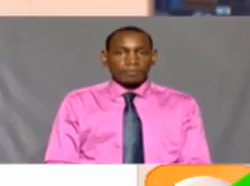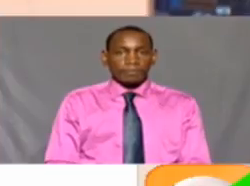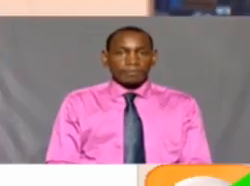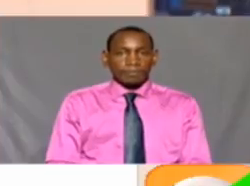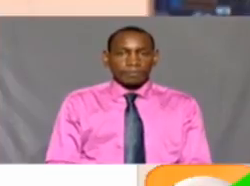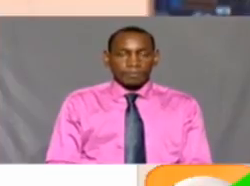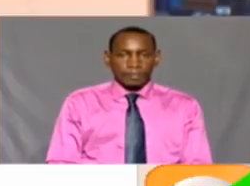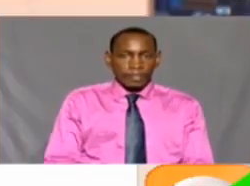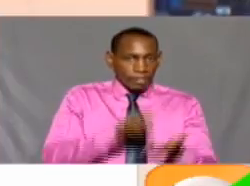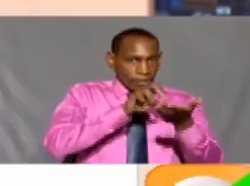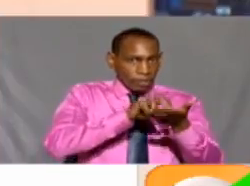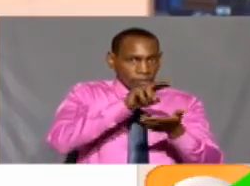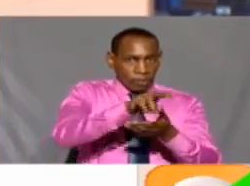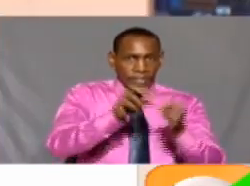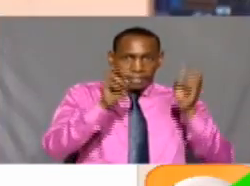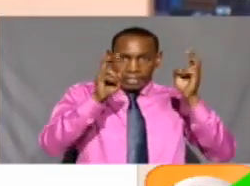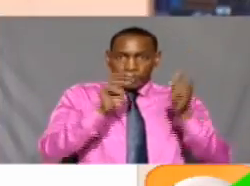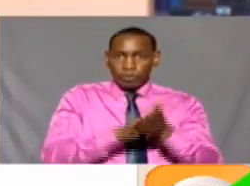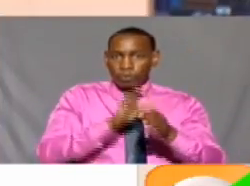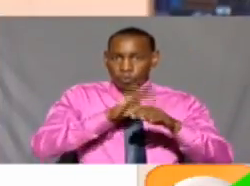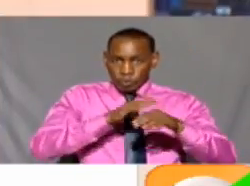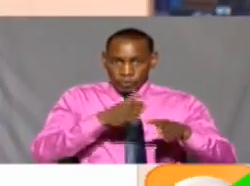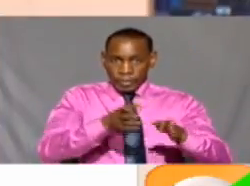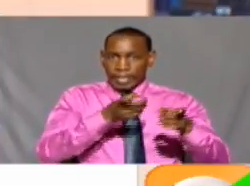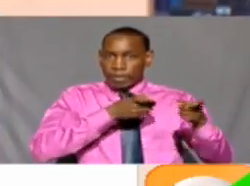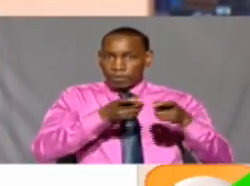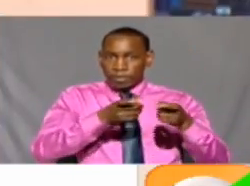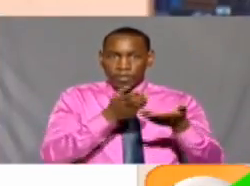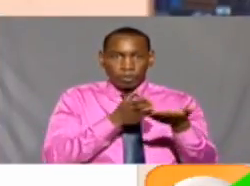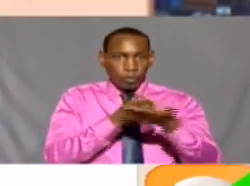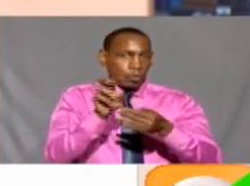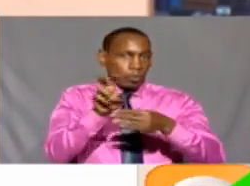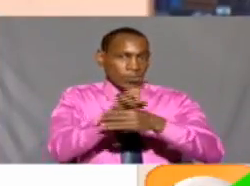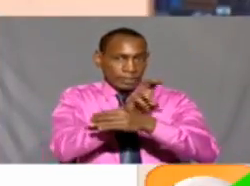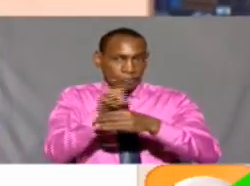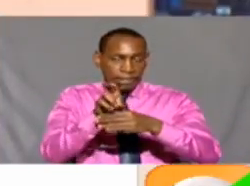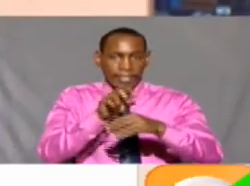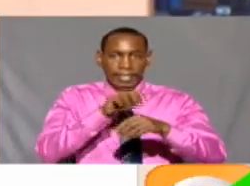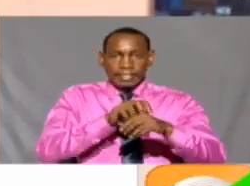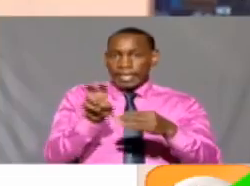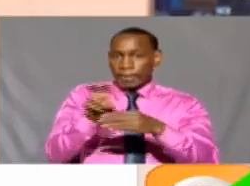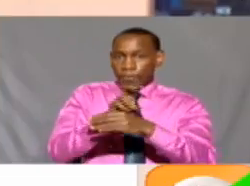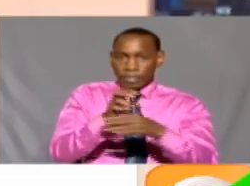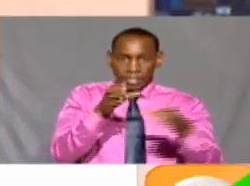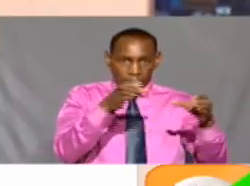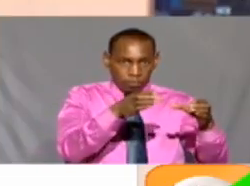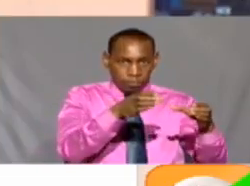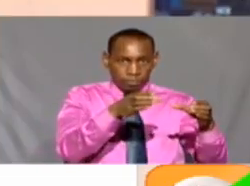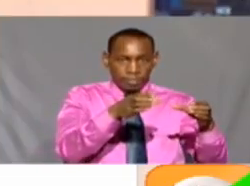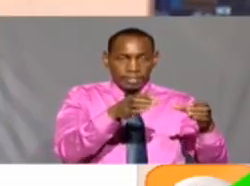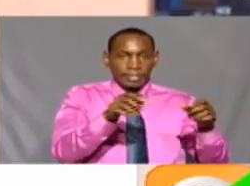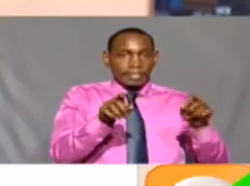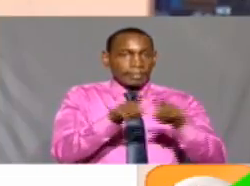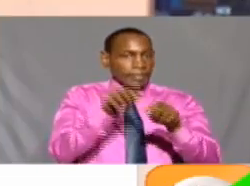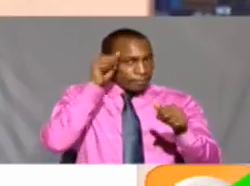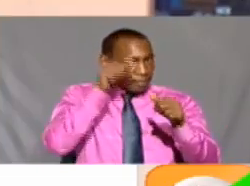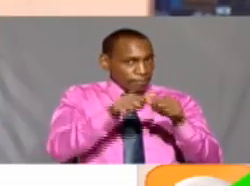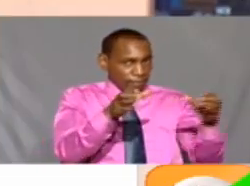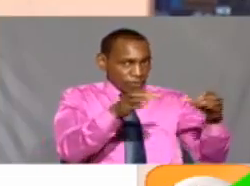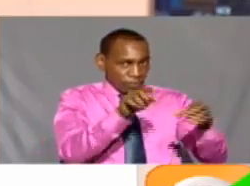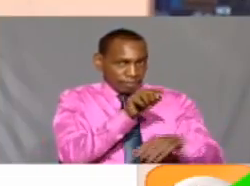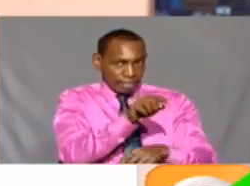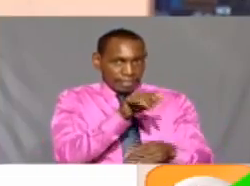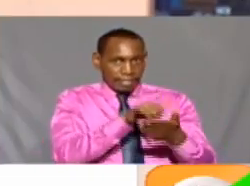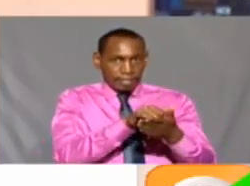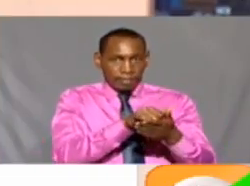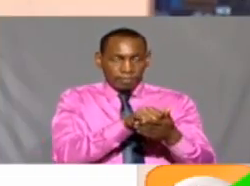the desert locust, I think one of the most effective ways of control is surveillance. Once you're able to monitor the swarms, and the swarms, remember, like the swarms